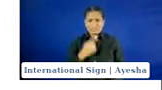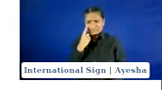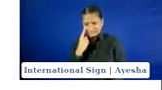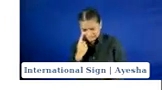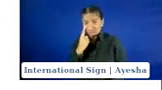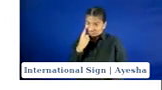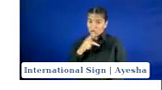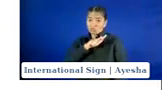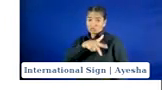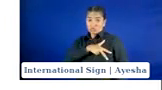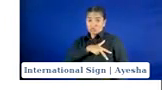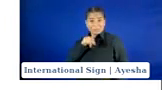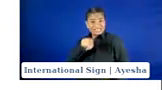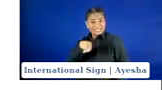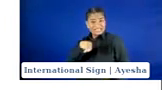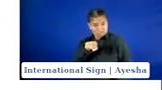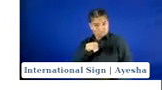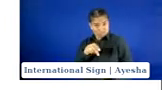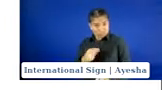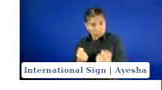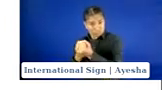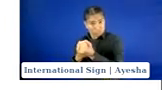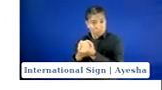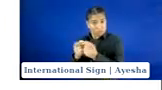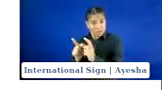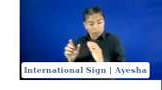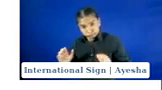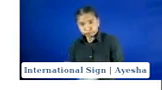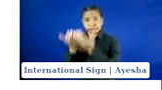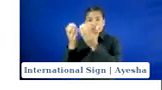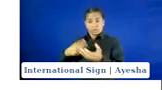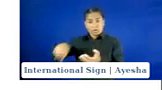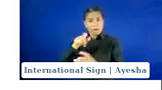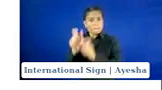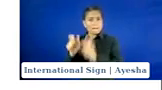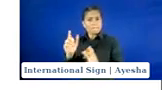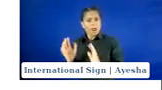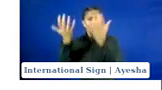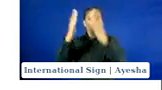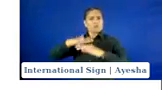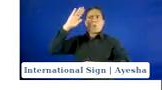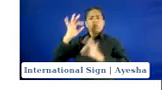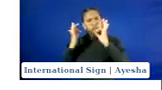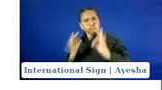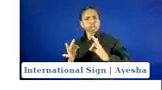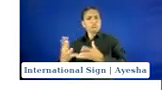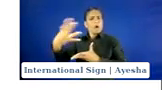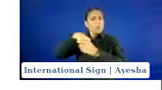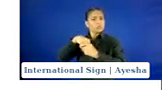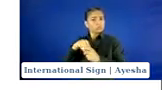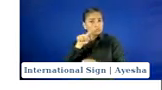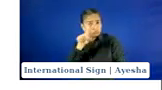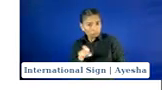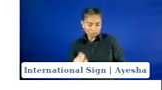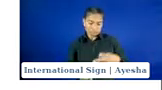making it more inclusive. The second outcome of the project is to look at the governance of the social protection